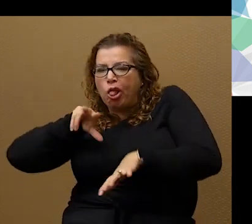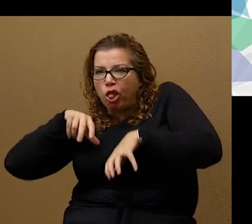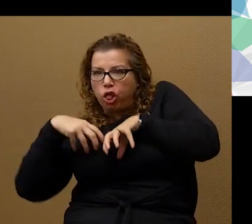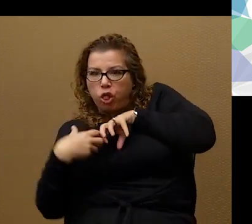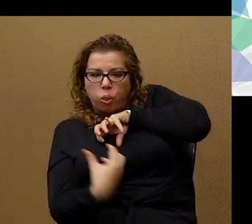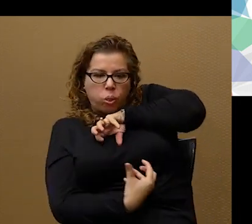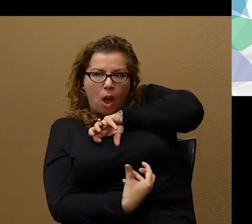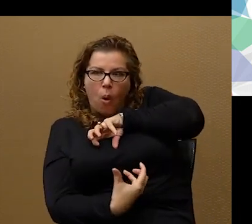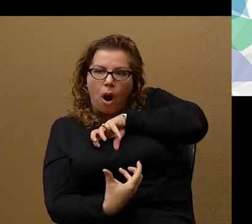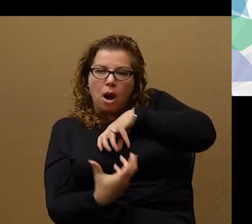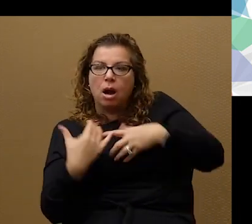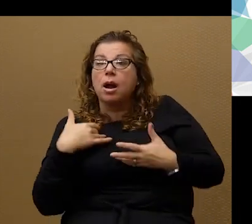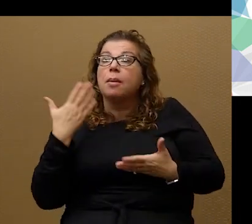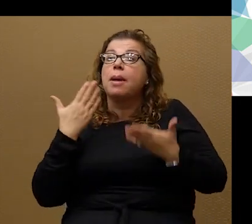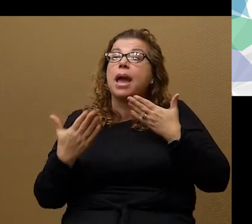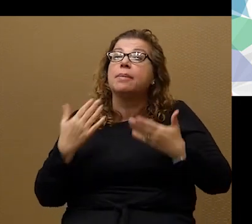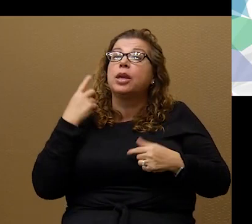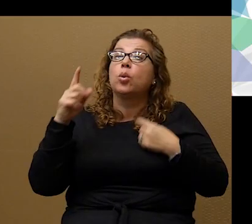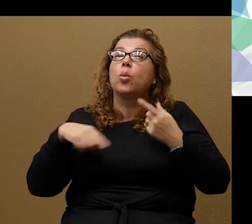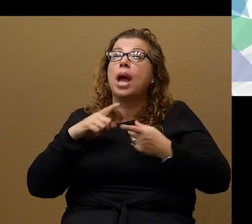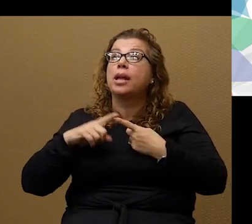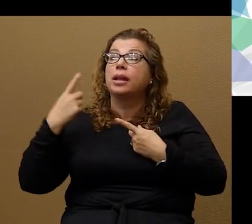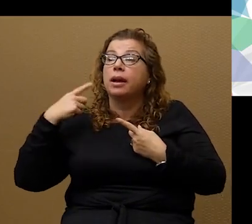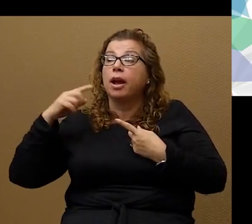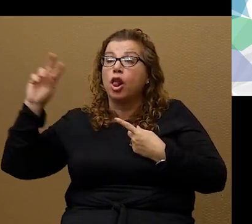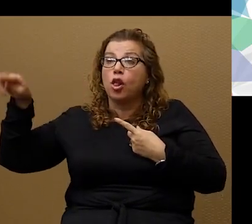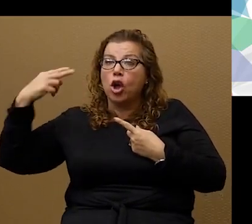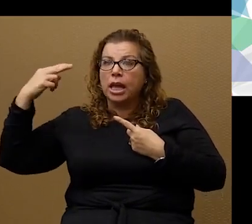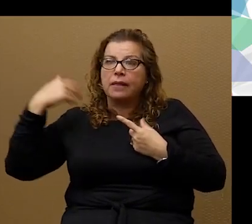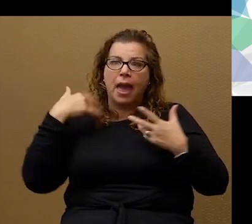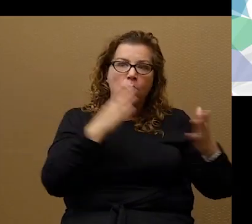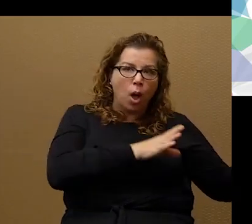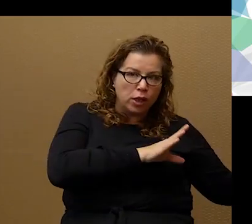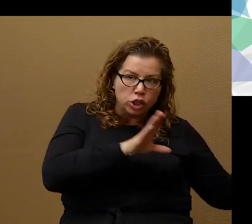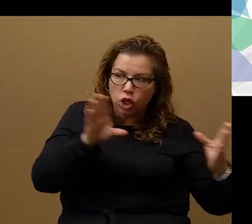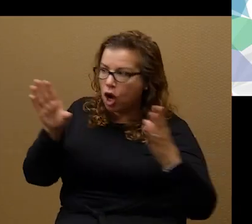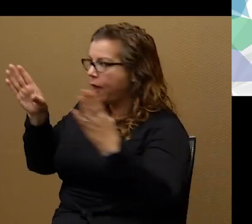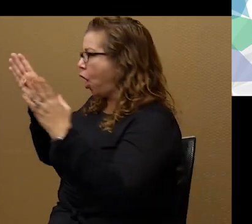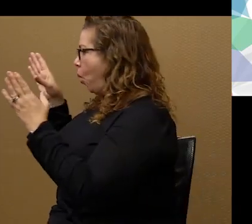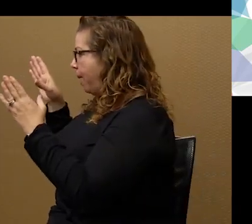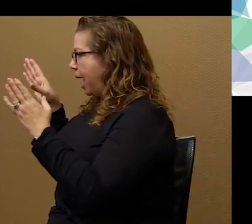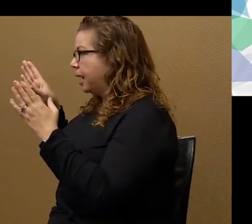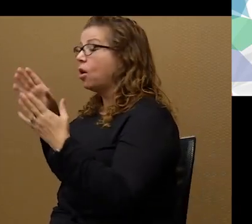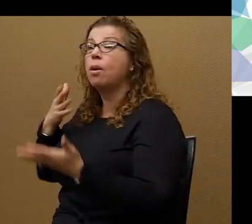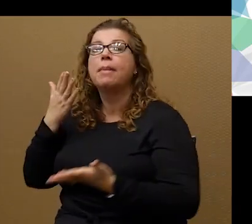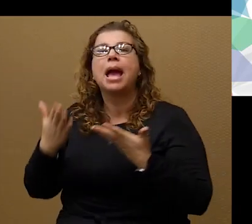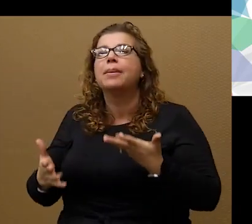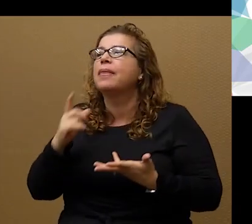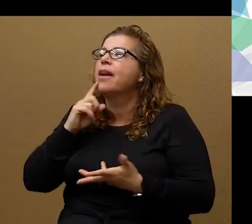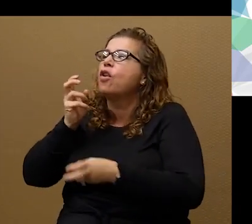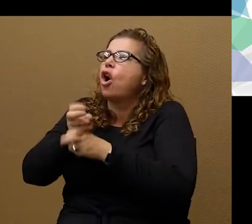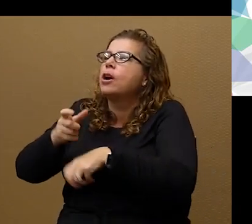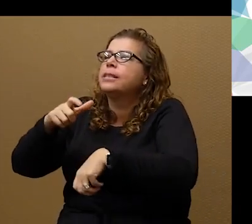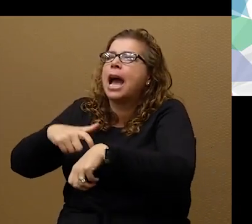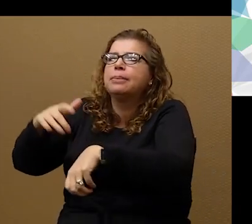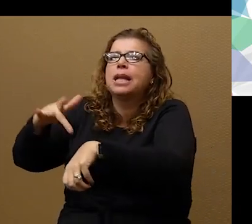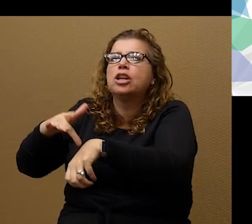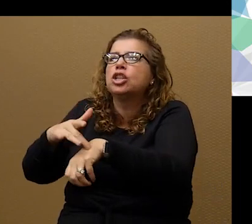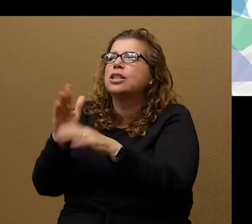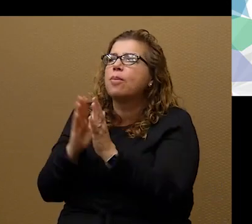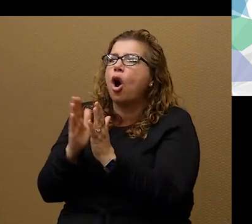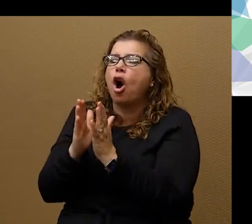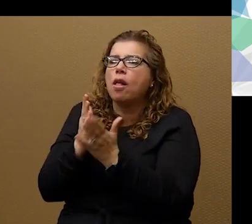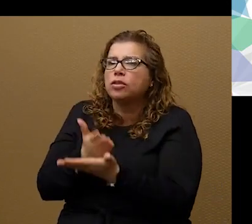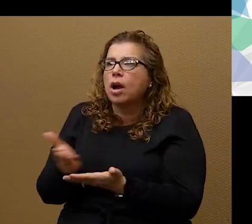their whole body when looking, and they might have difficulty manipulating small objects. Our hypo,